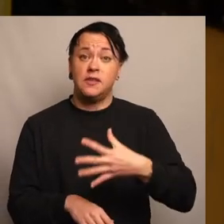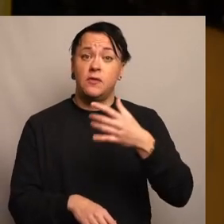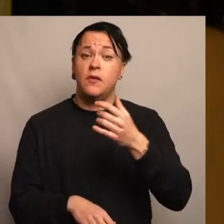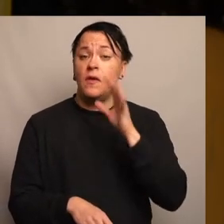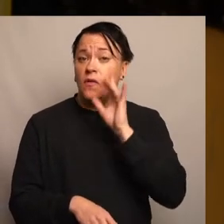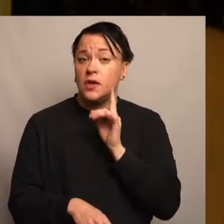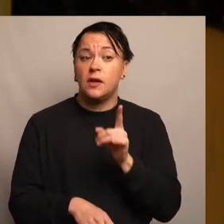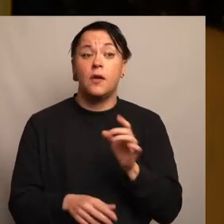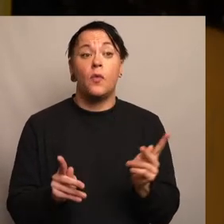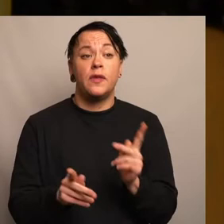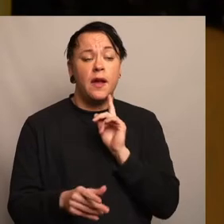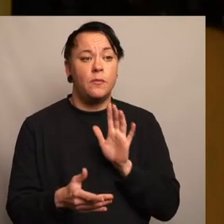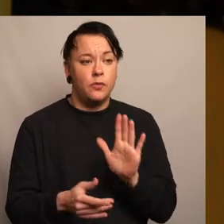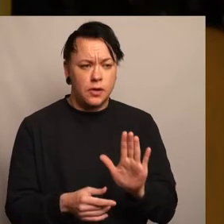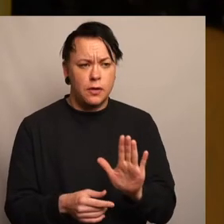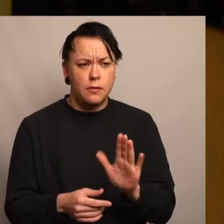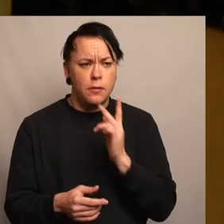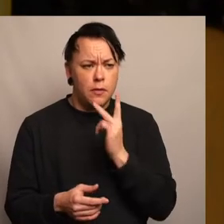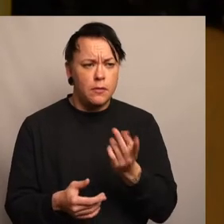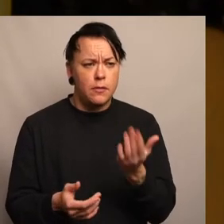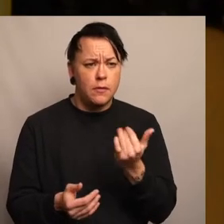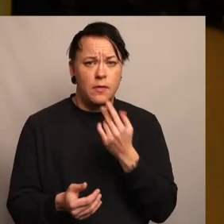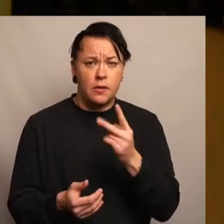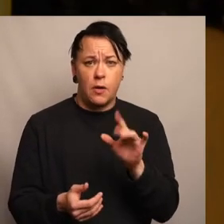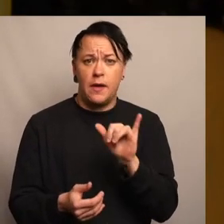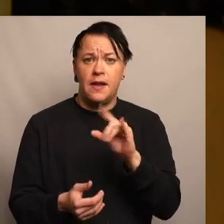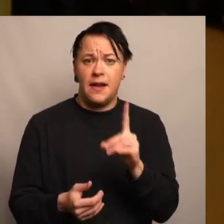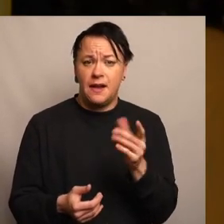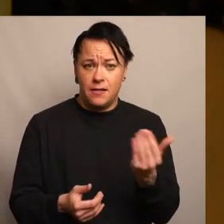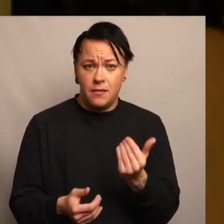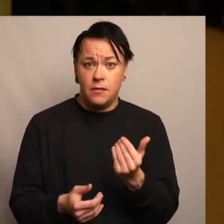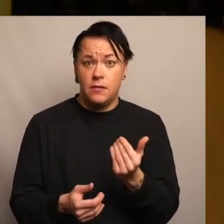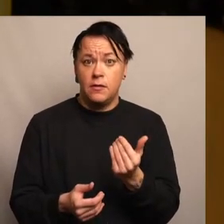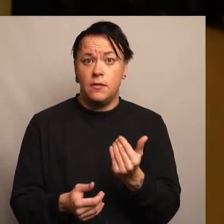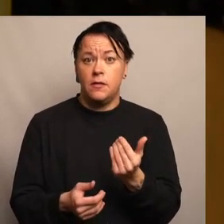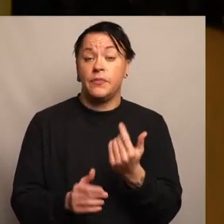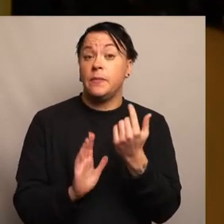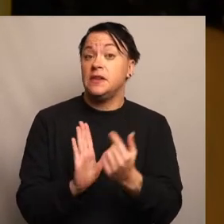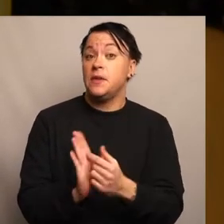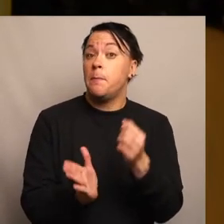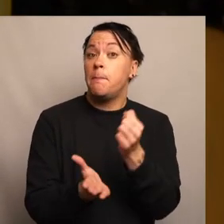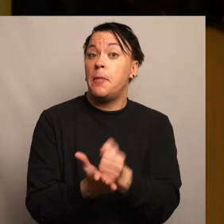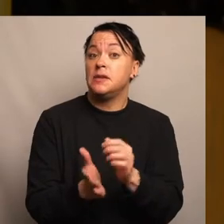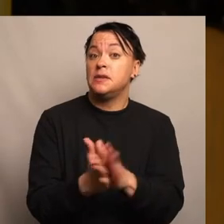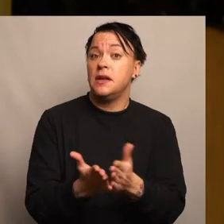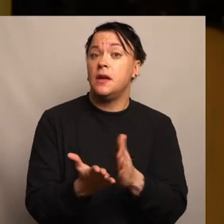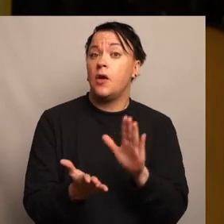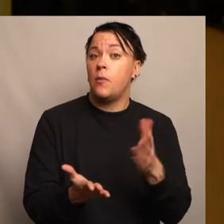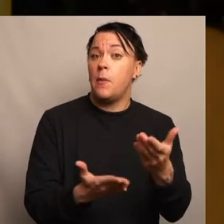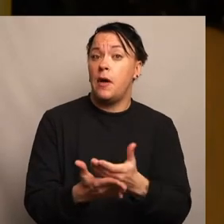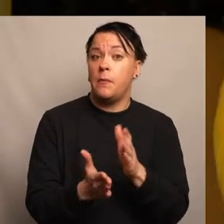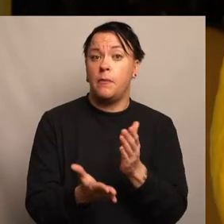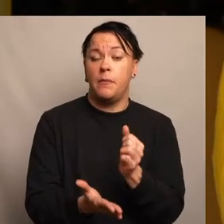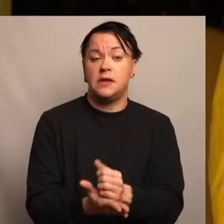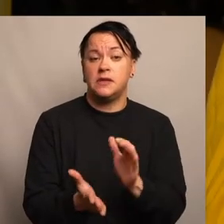card. Since you arrive to this country, even you get a pass, you have a passport from your country, you give it to the police, usually they don't give nothing